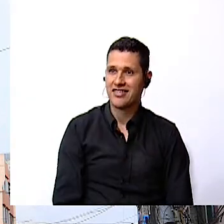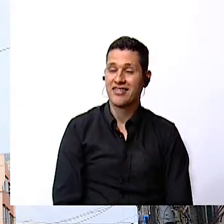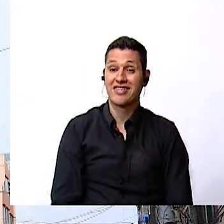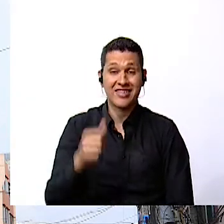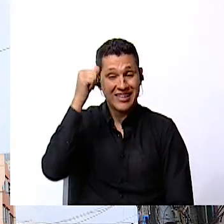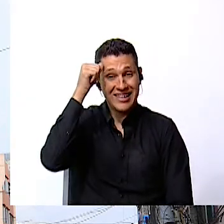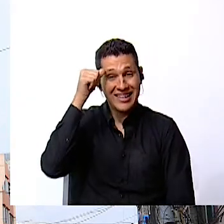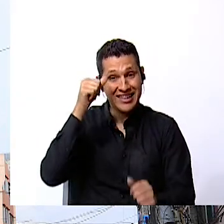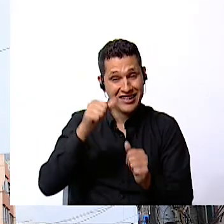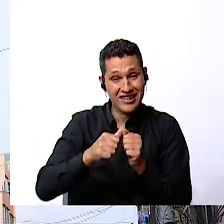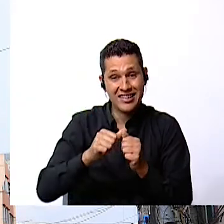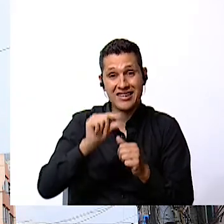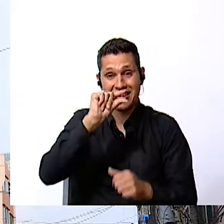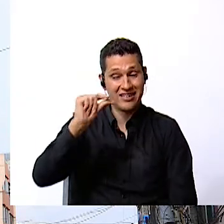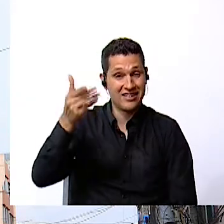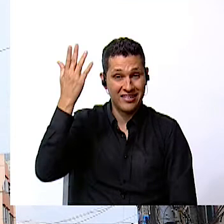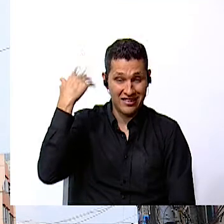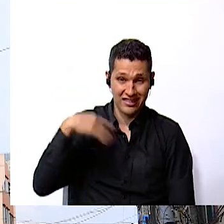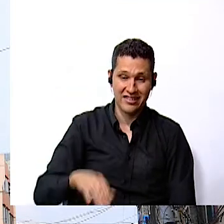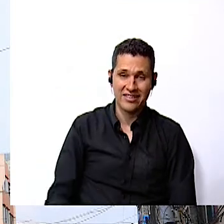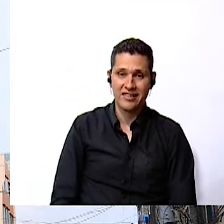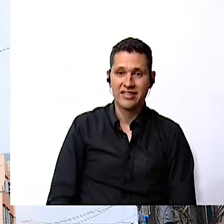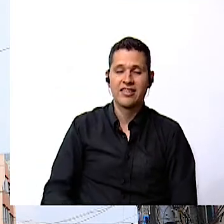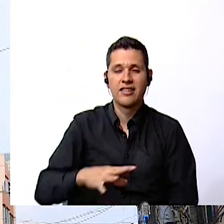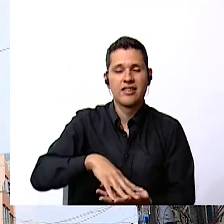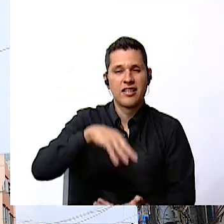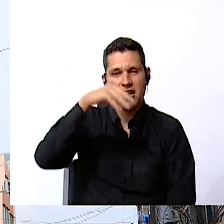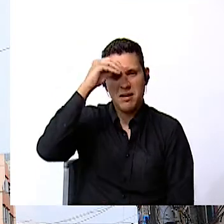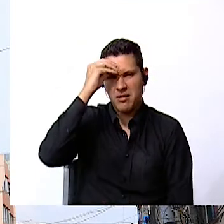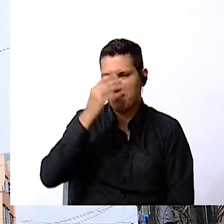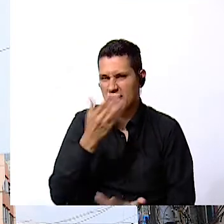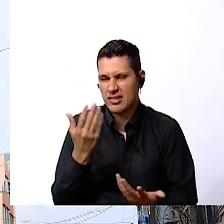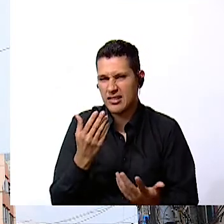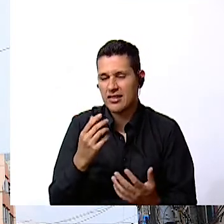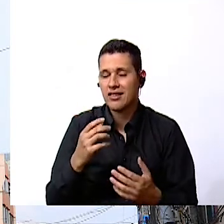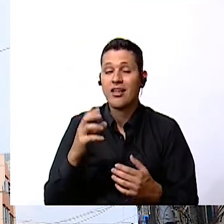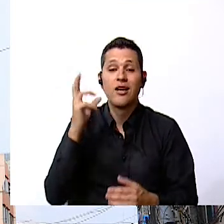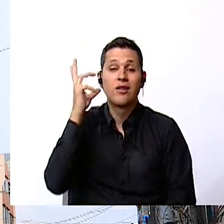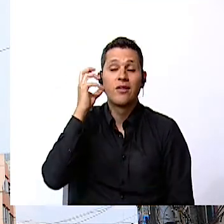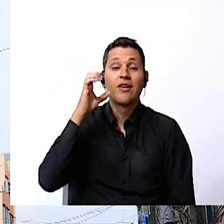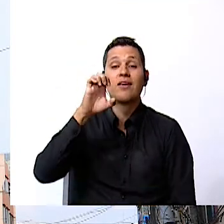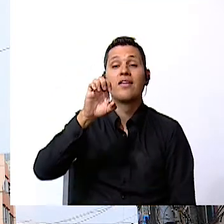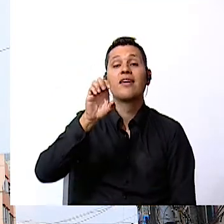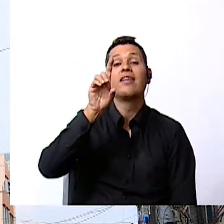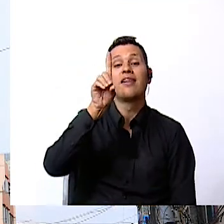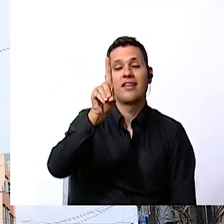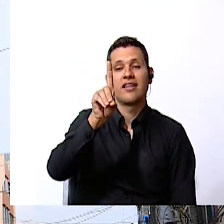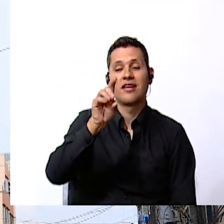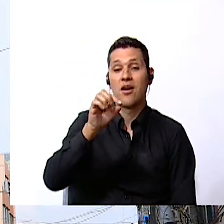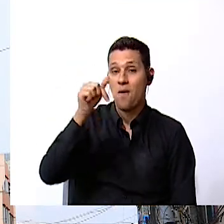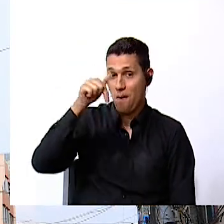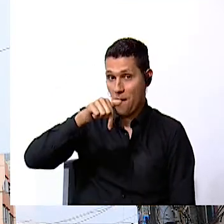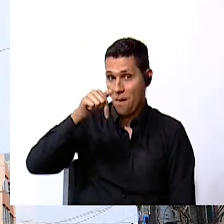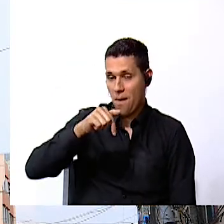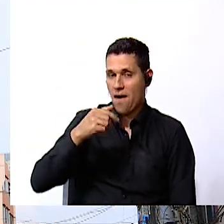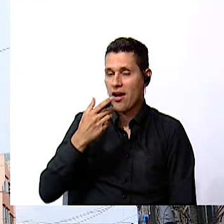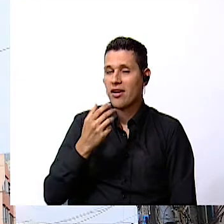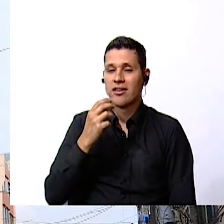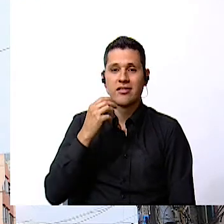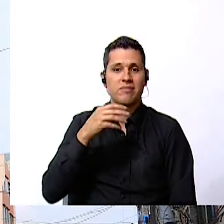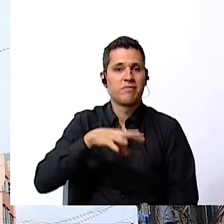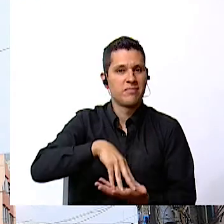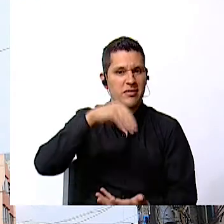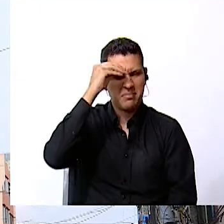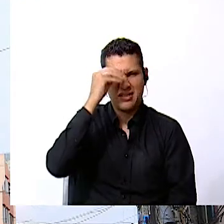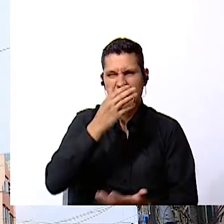remember, last week we learned about the ED sound, okay? And today we are going to learn about